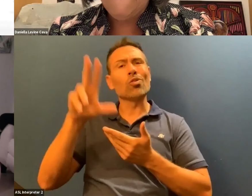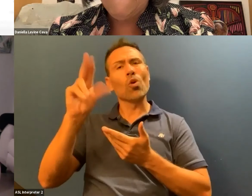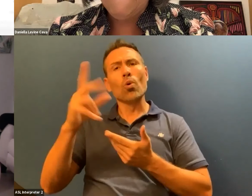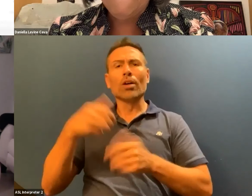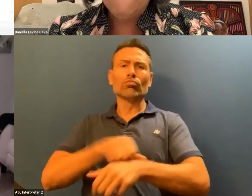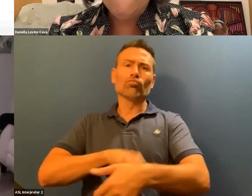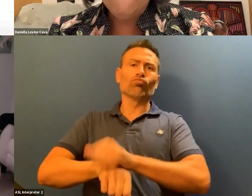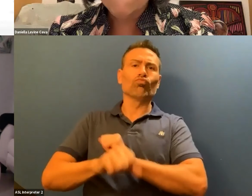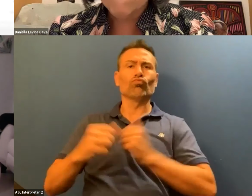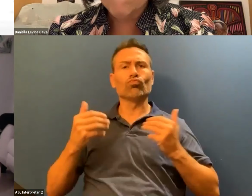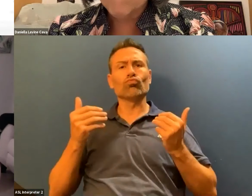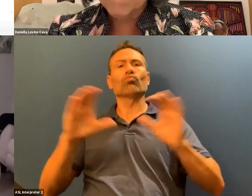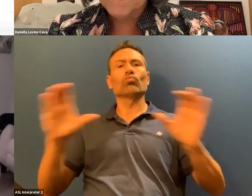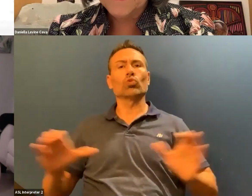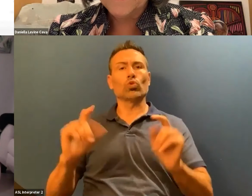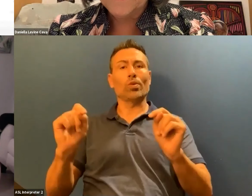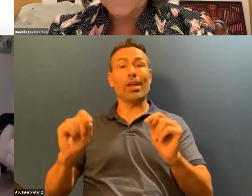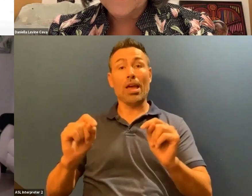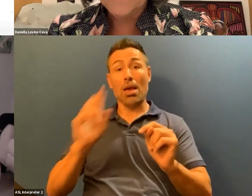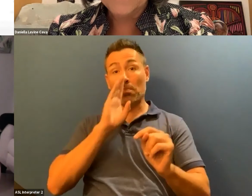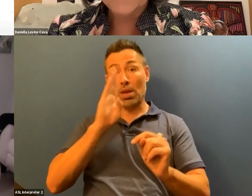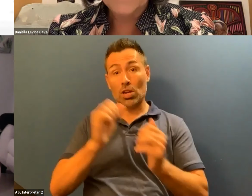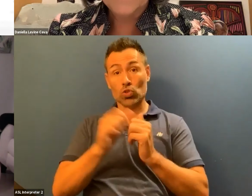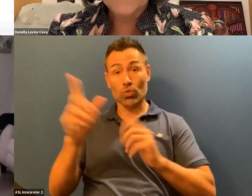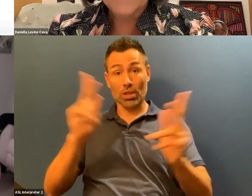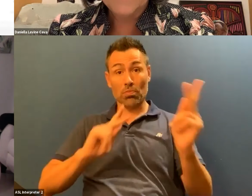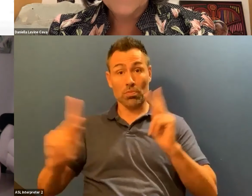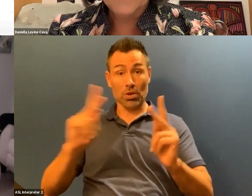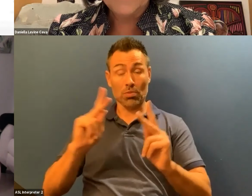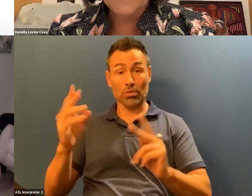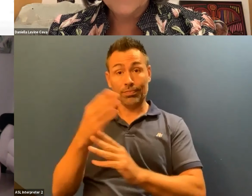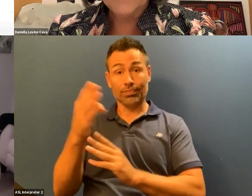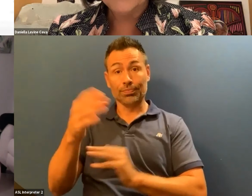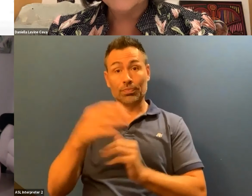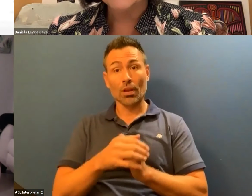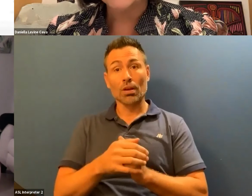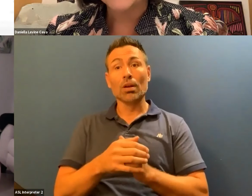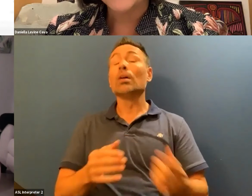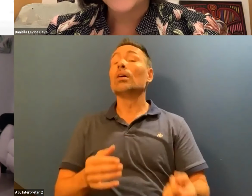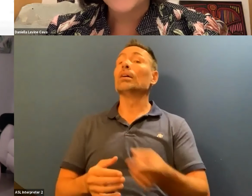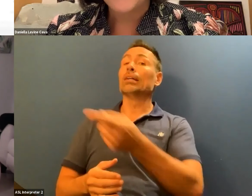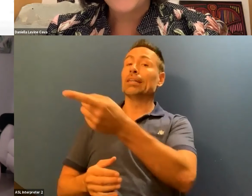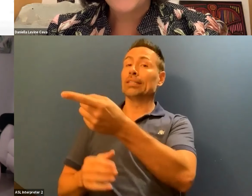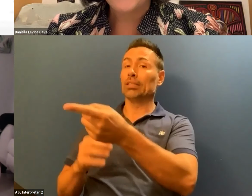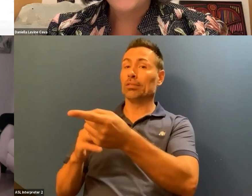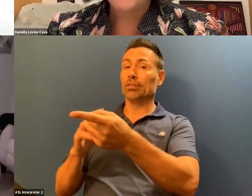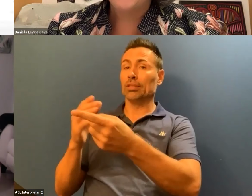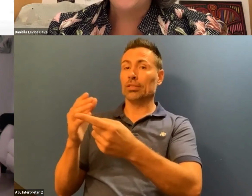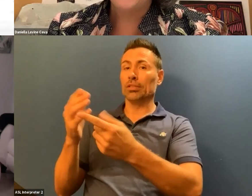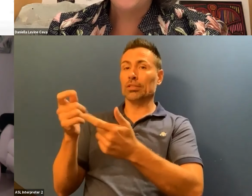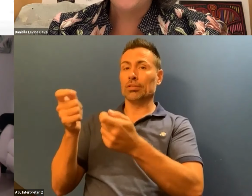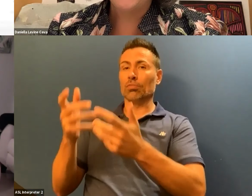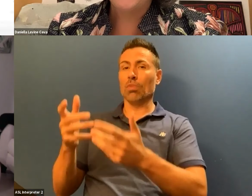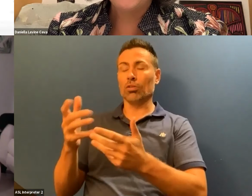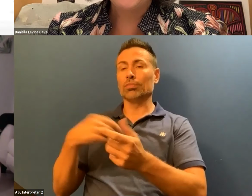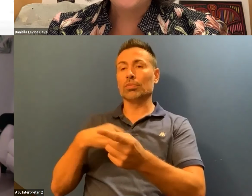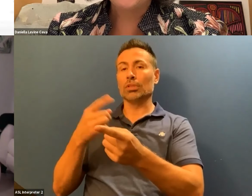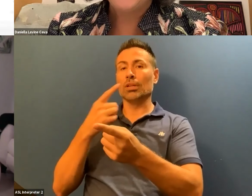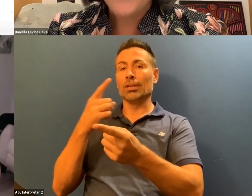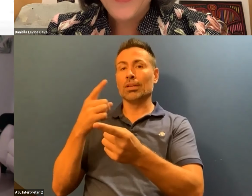people as we're getting them done. Yeah, they're all interconnected. He did mention you by name, Commissioner Cava. You have 30 seconds to respond. I did?